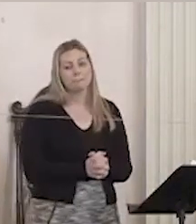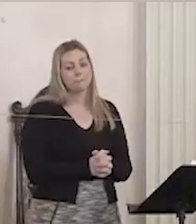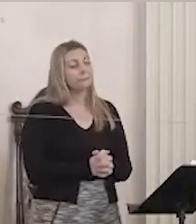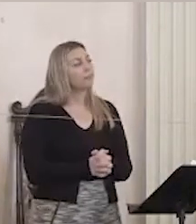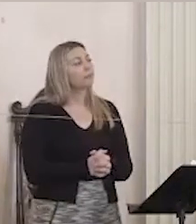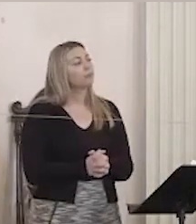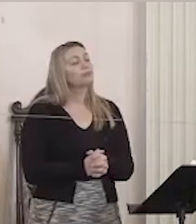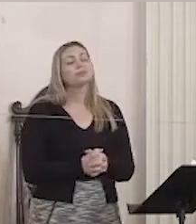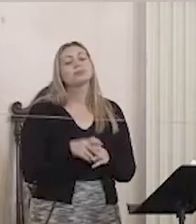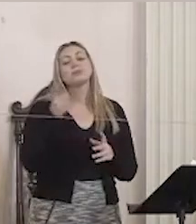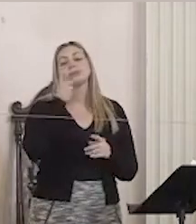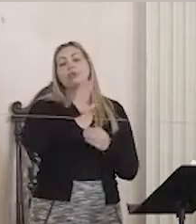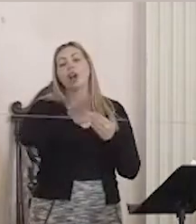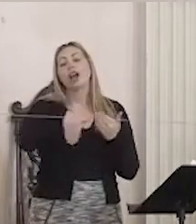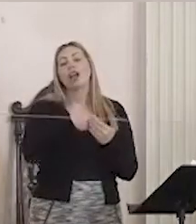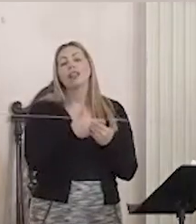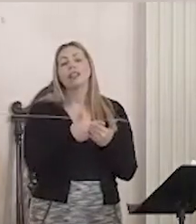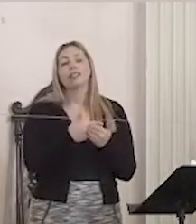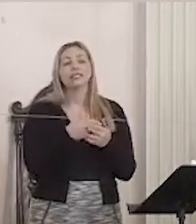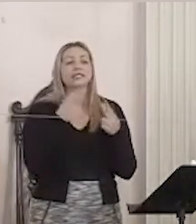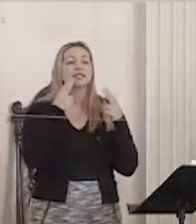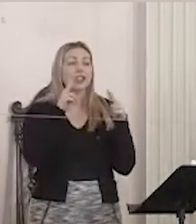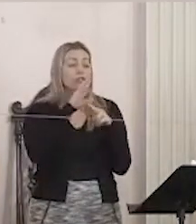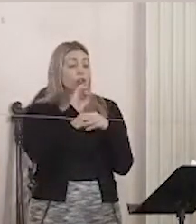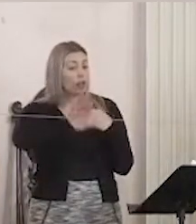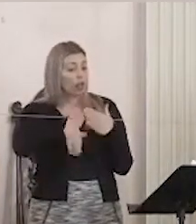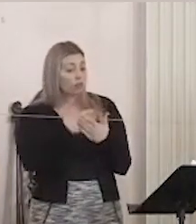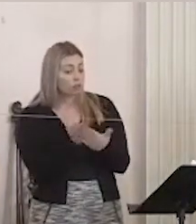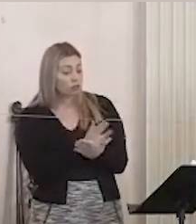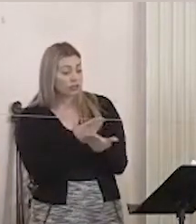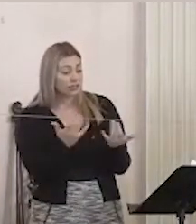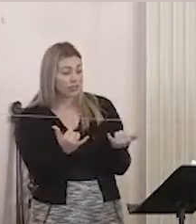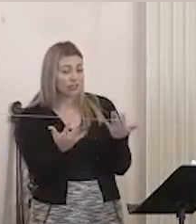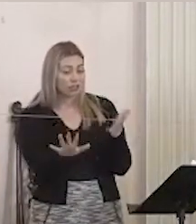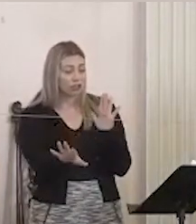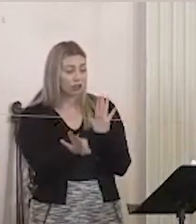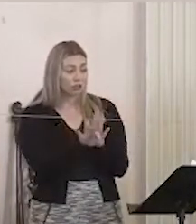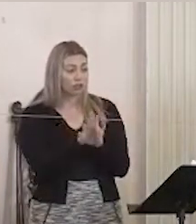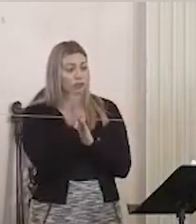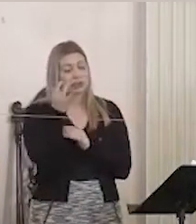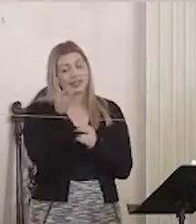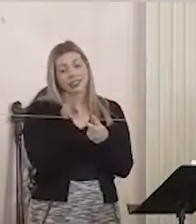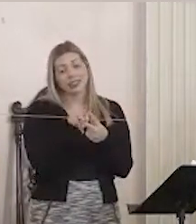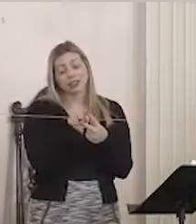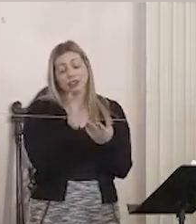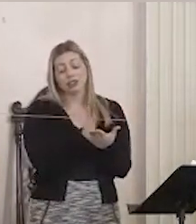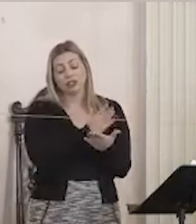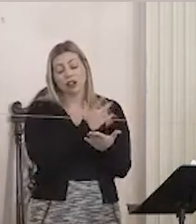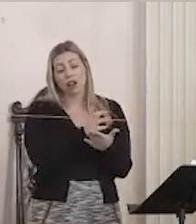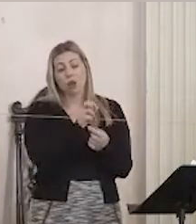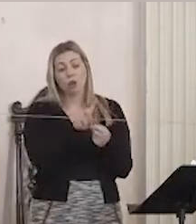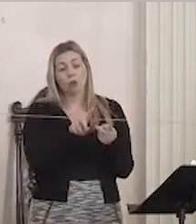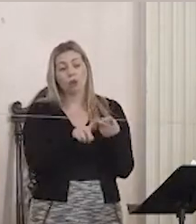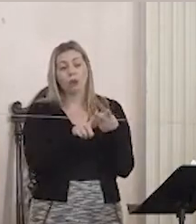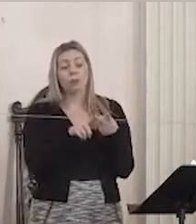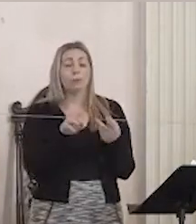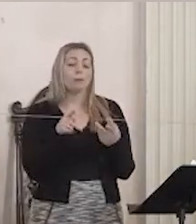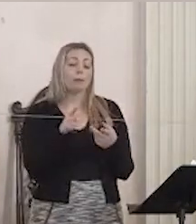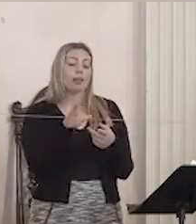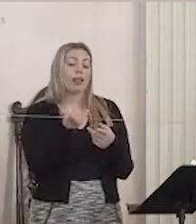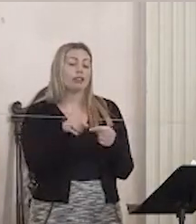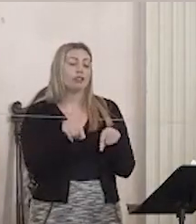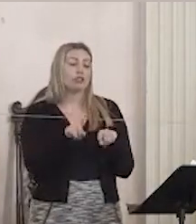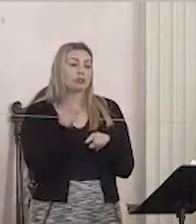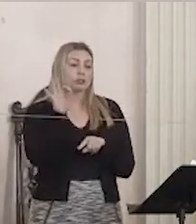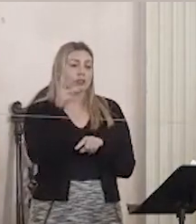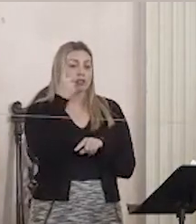This is for all the saints, and all of our music today has been chosen because they were either sung or played during the ministries of